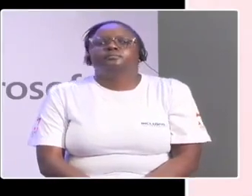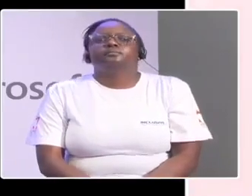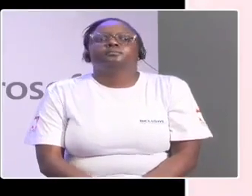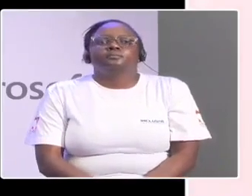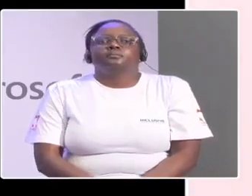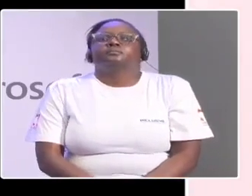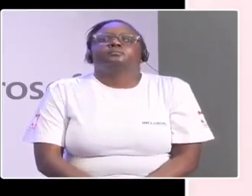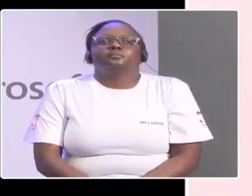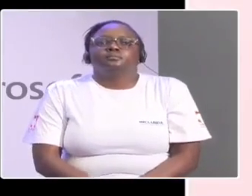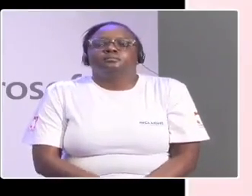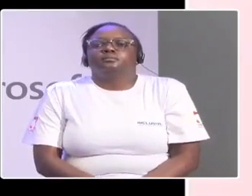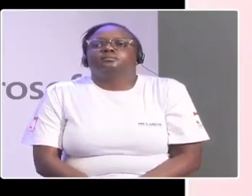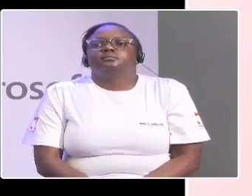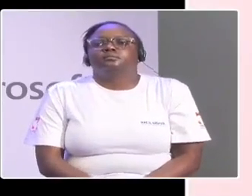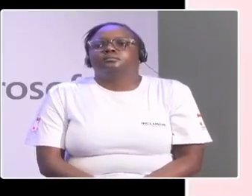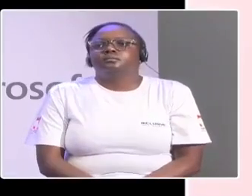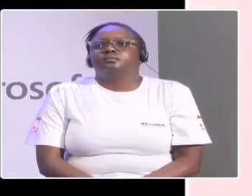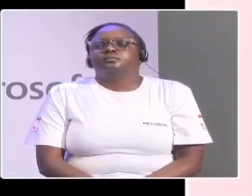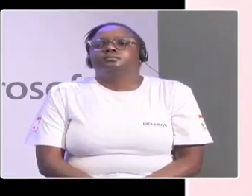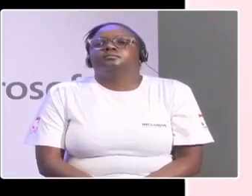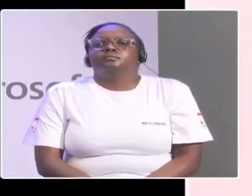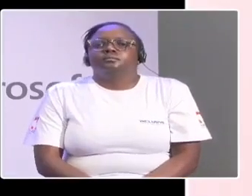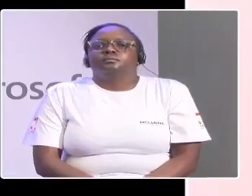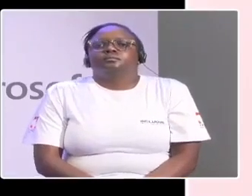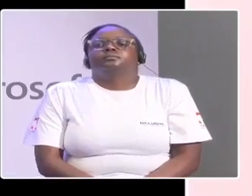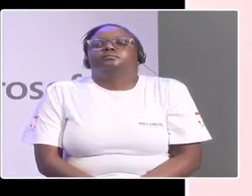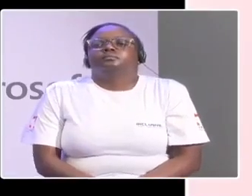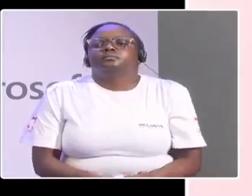Google, because you face various challenges every day,